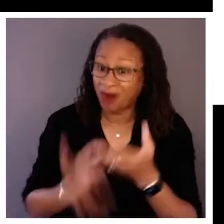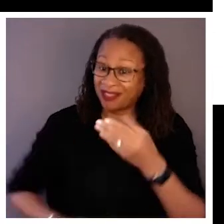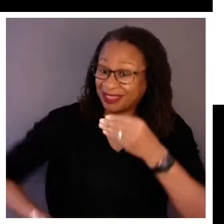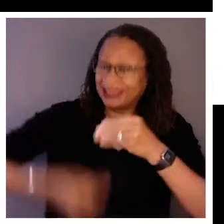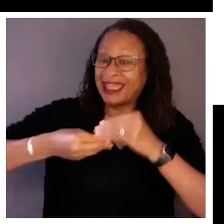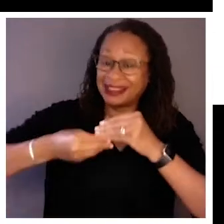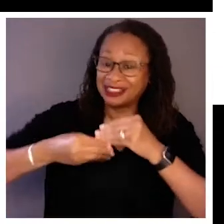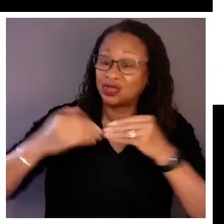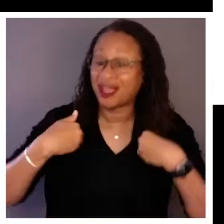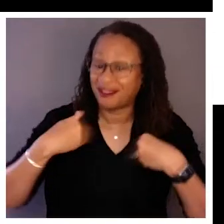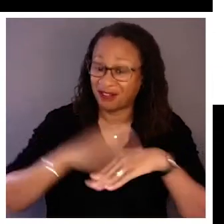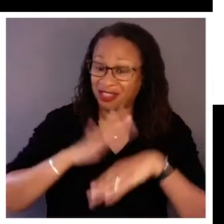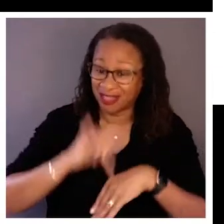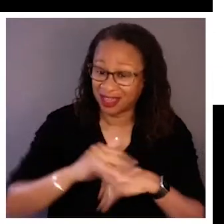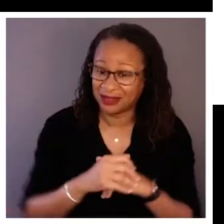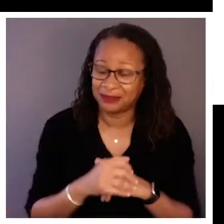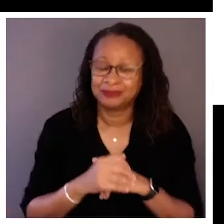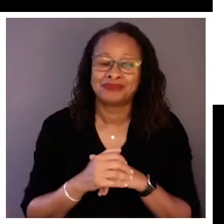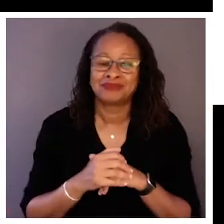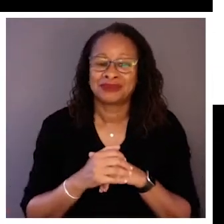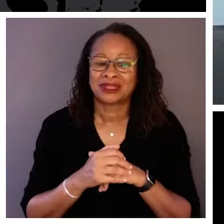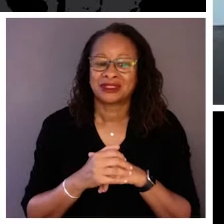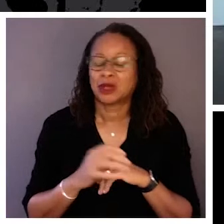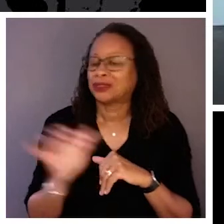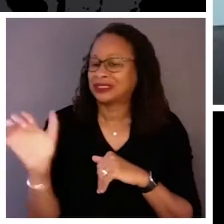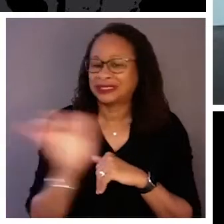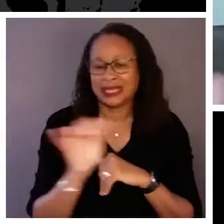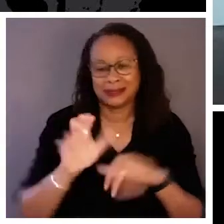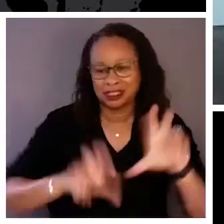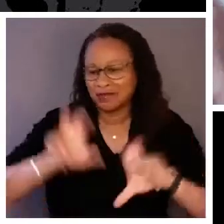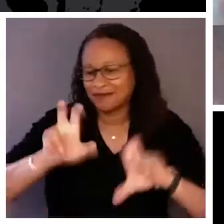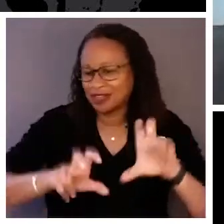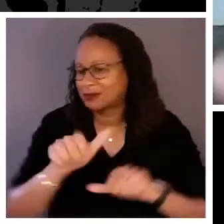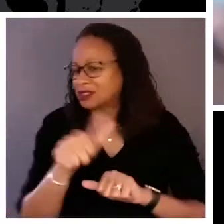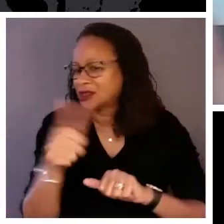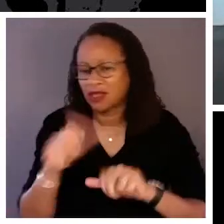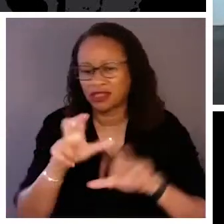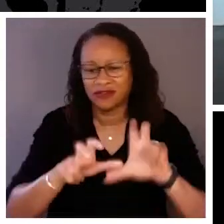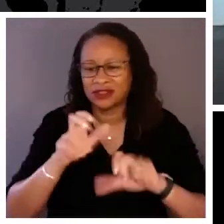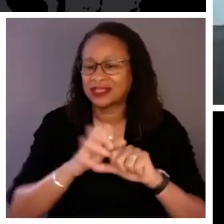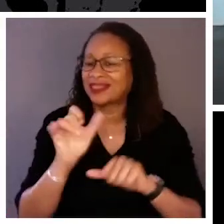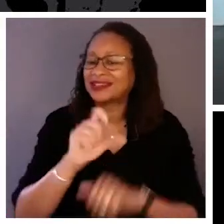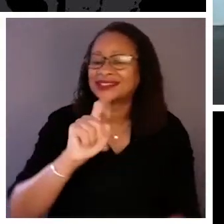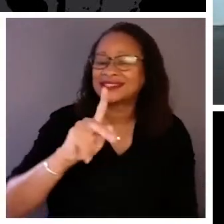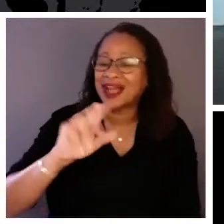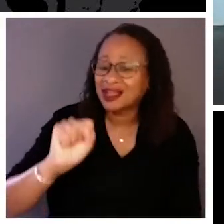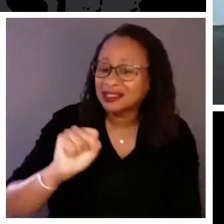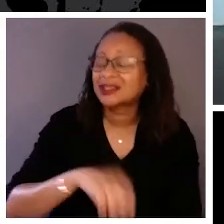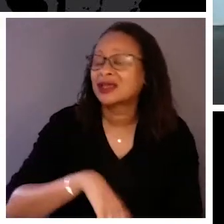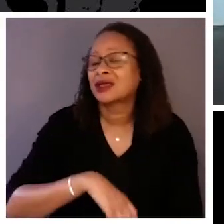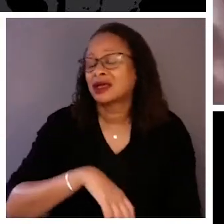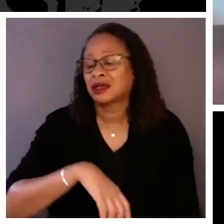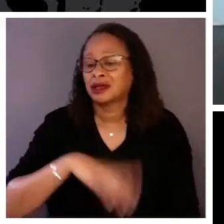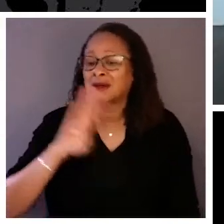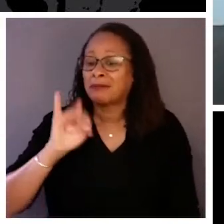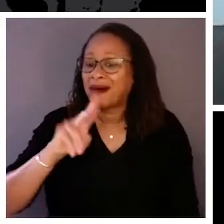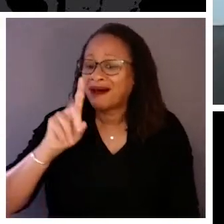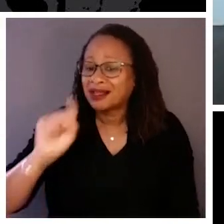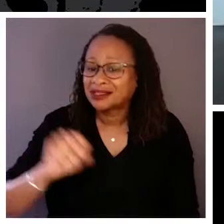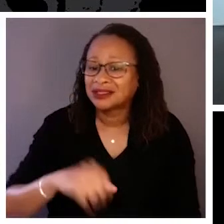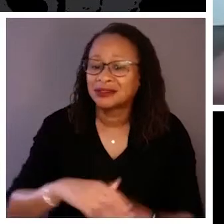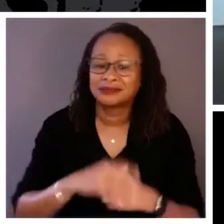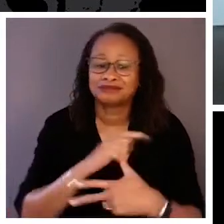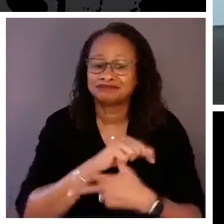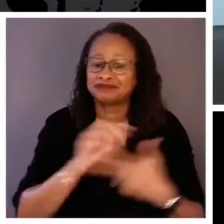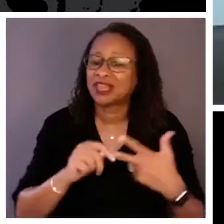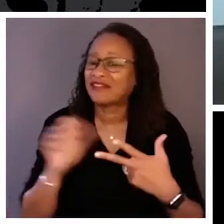treated like other investments are treated, like stocks and bonds and other investments that people know of in the stock